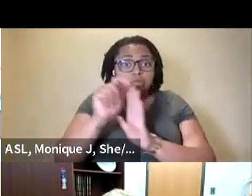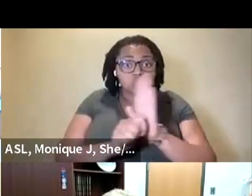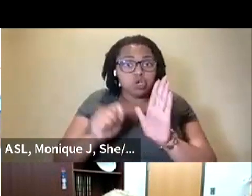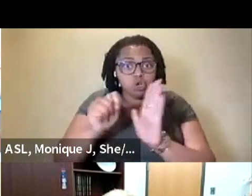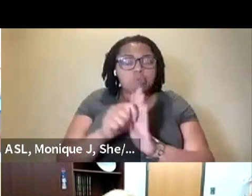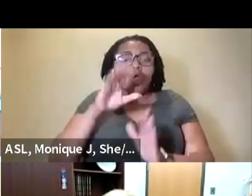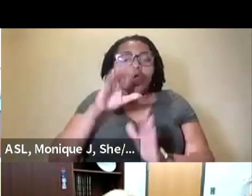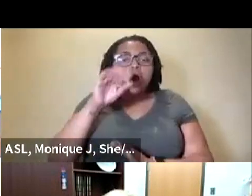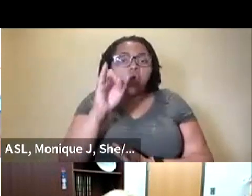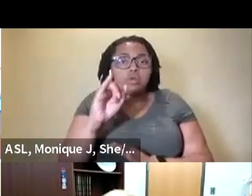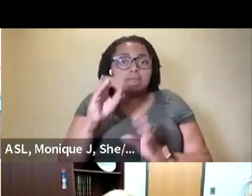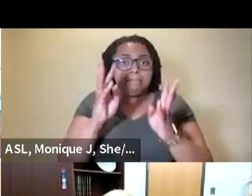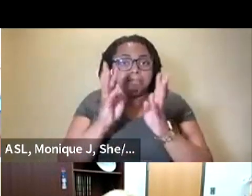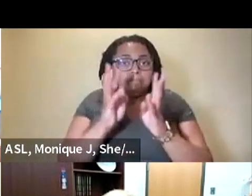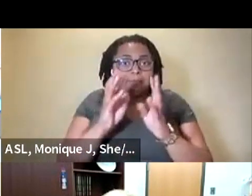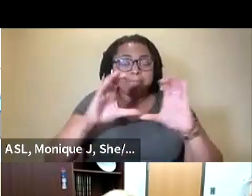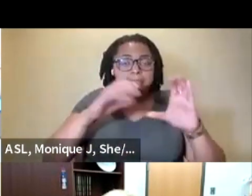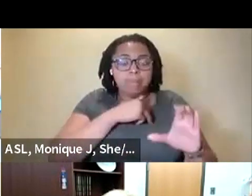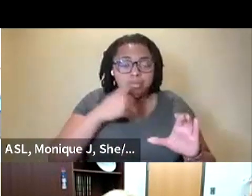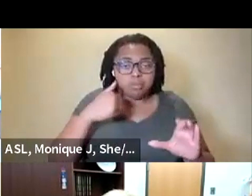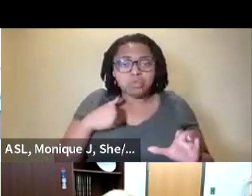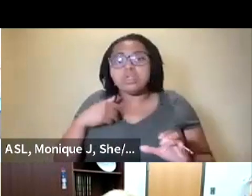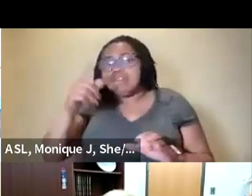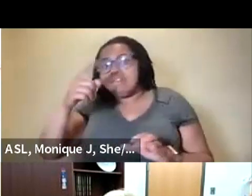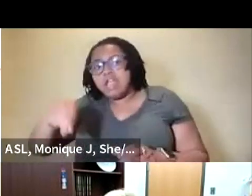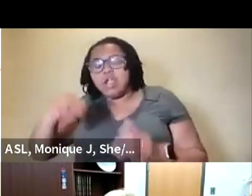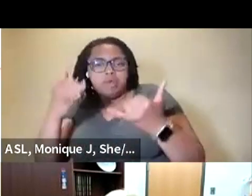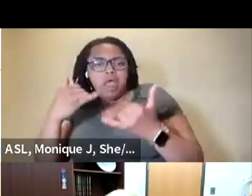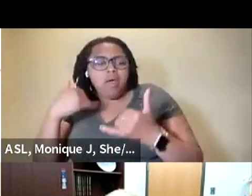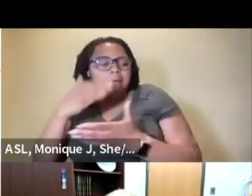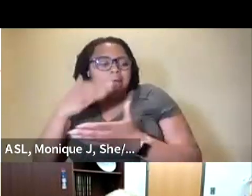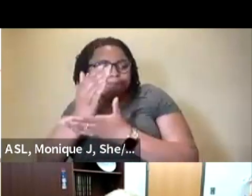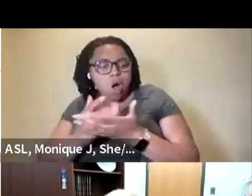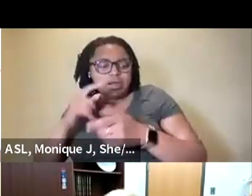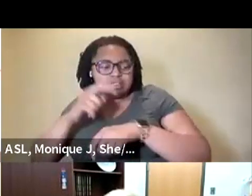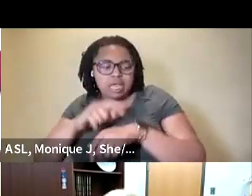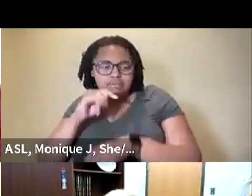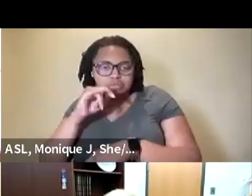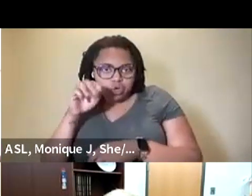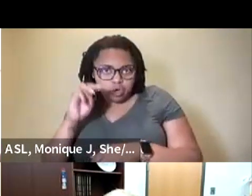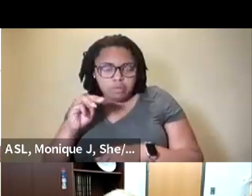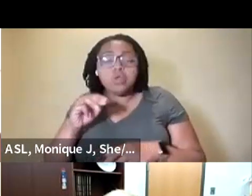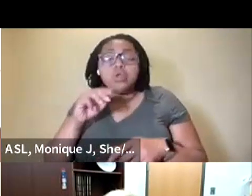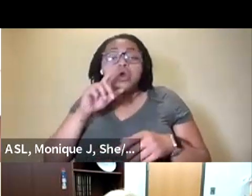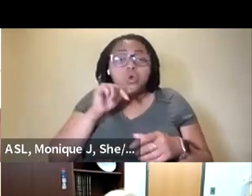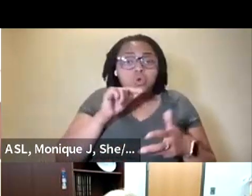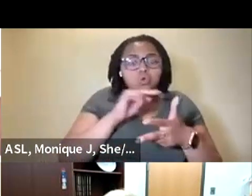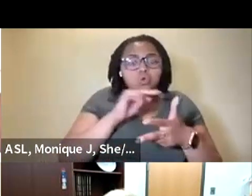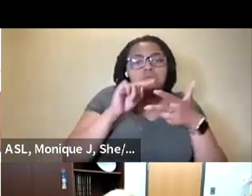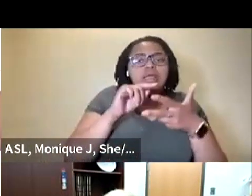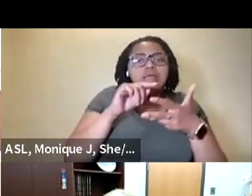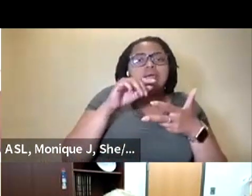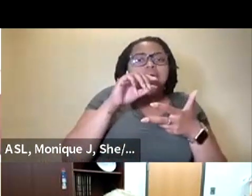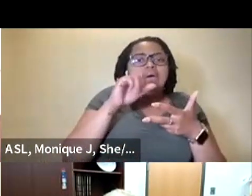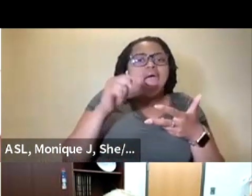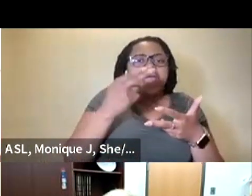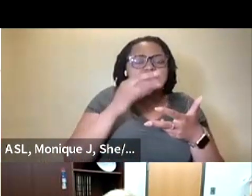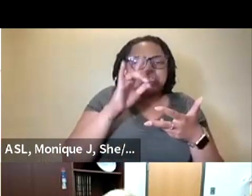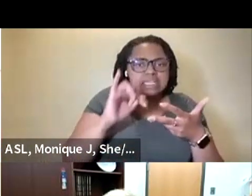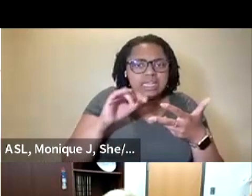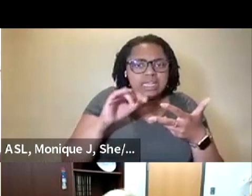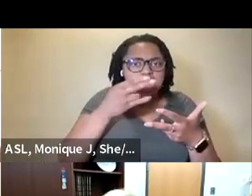terms. And those members are Ashley Wells Ajinkya, Hillary Brooks, Nancy Carter, Christopher